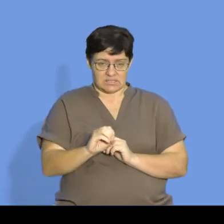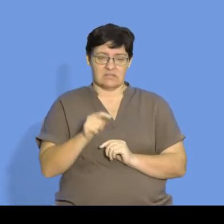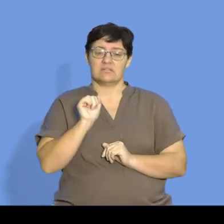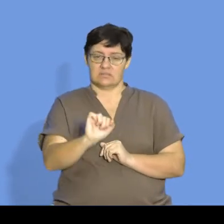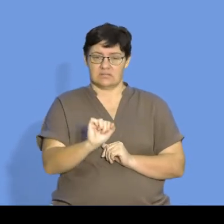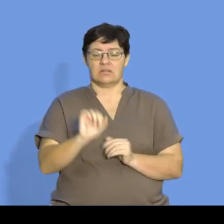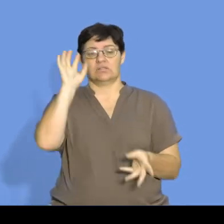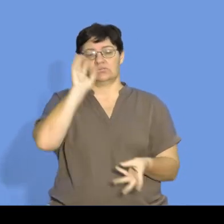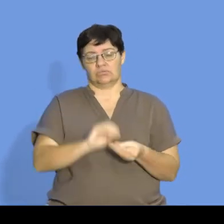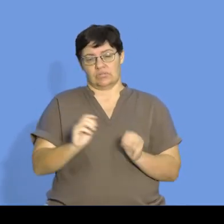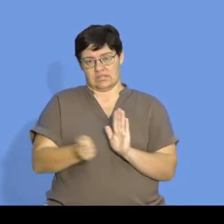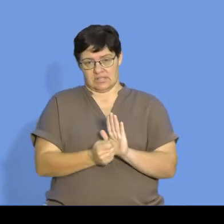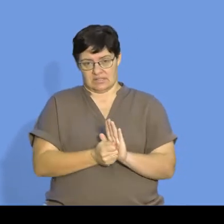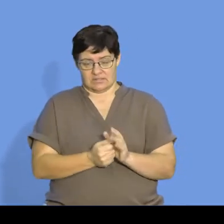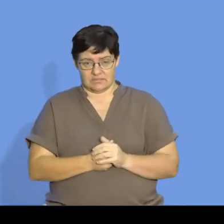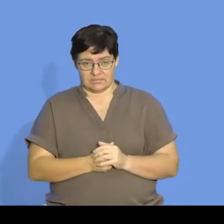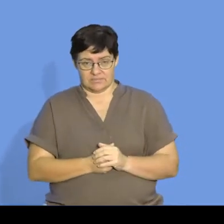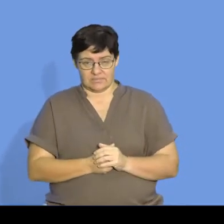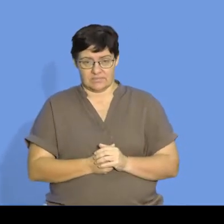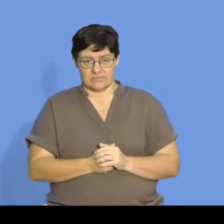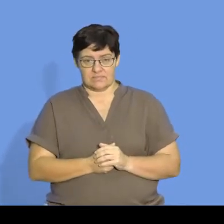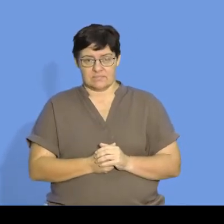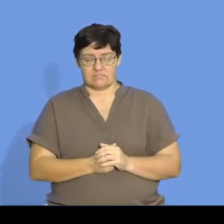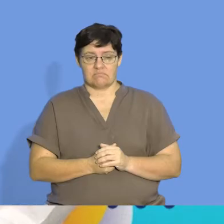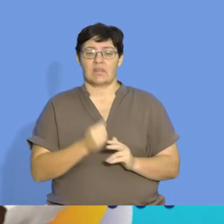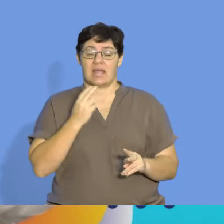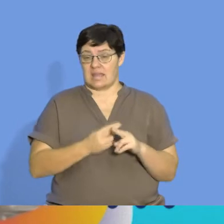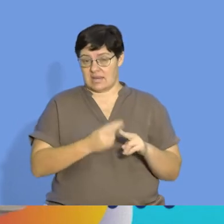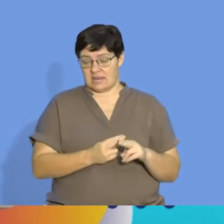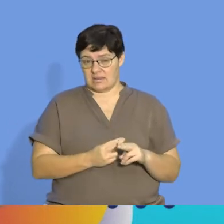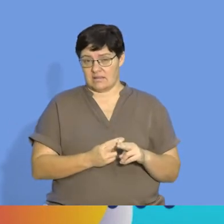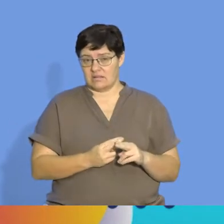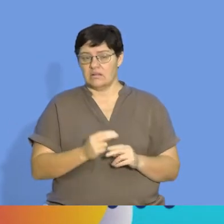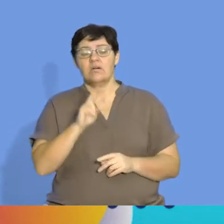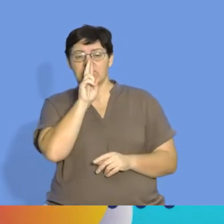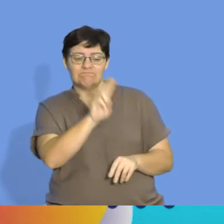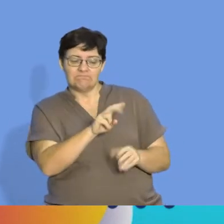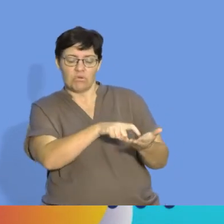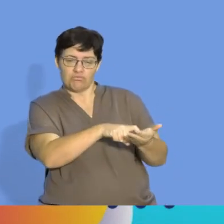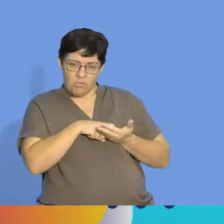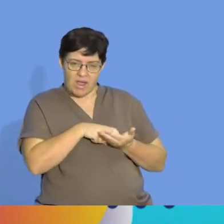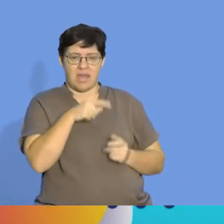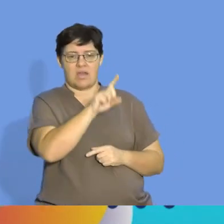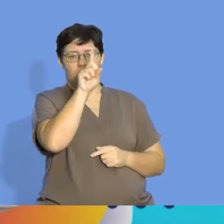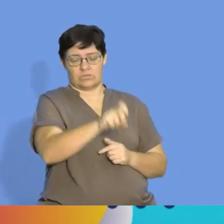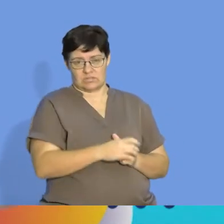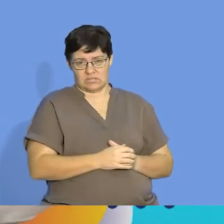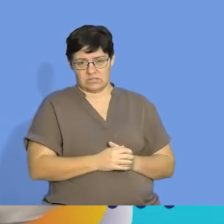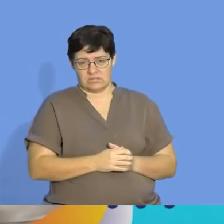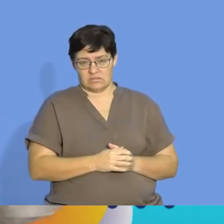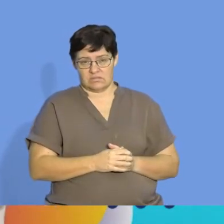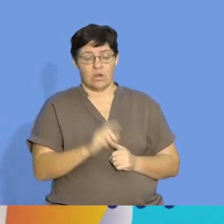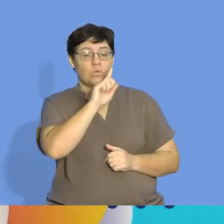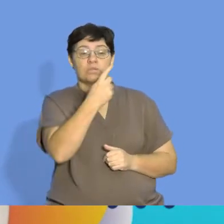80% of your total sales. So once again, look at the requirement of the